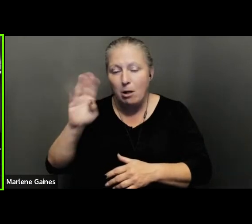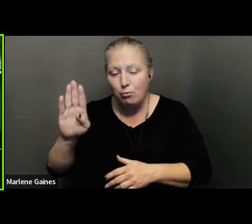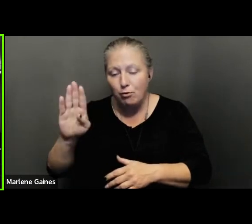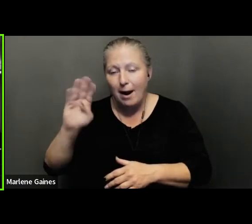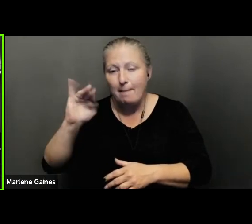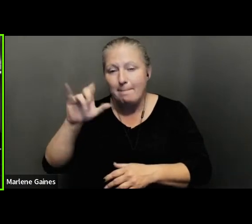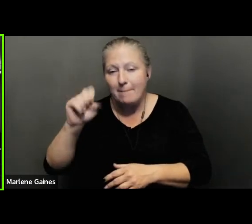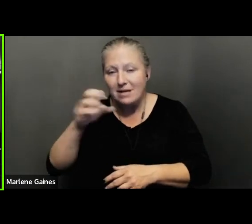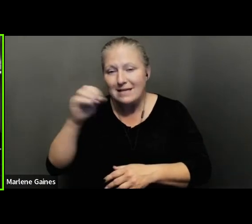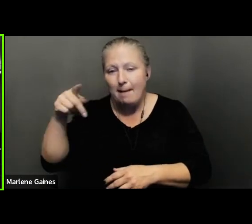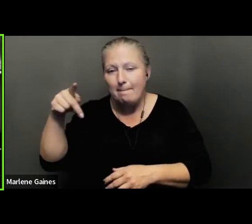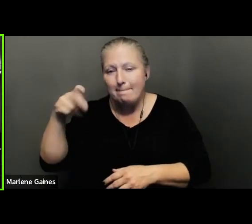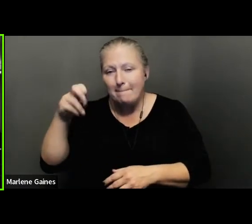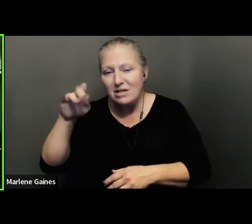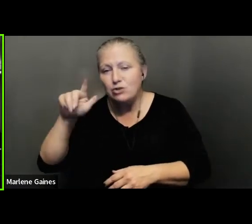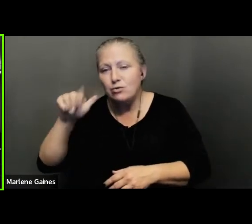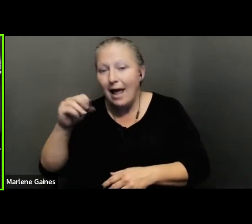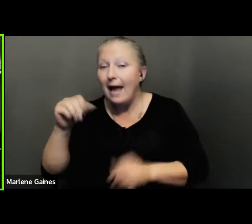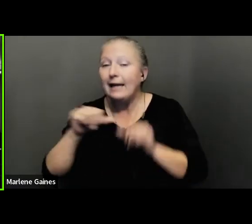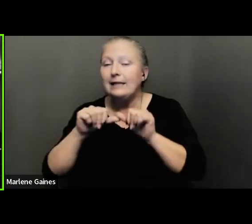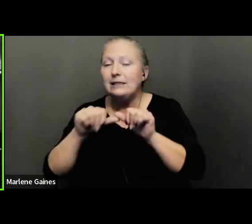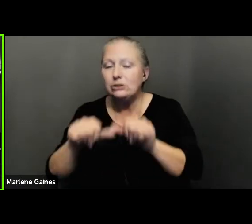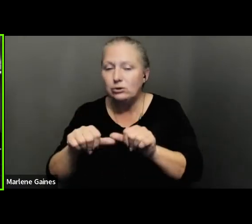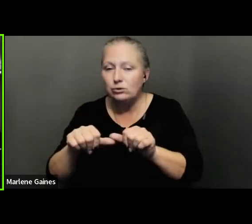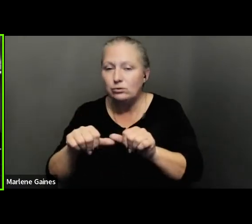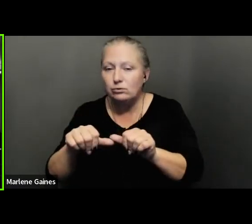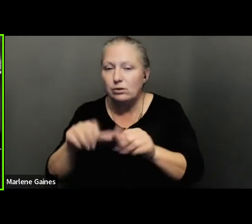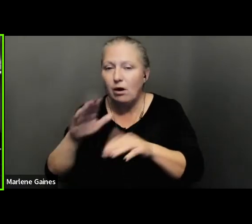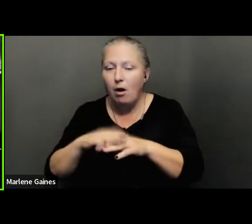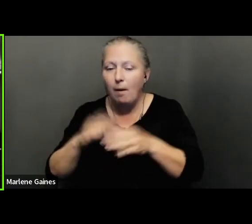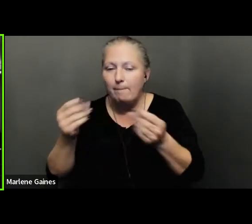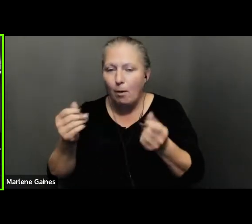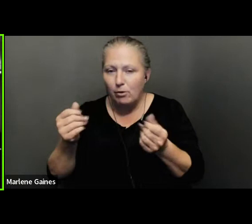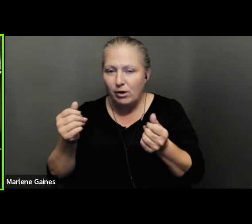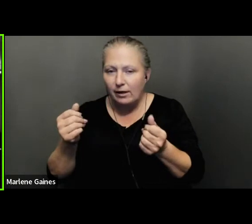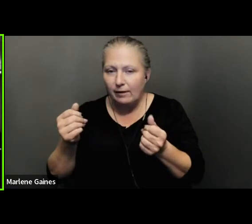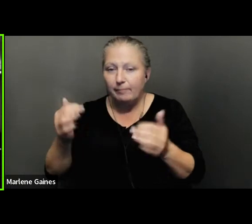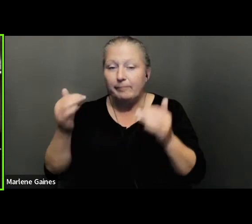Peninsula, and continuing on property.